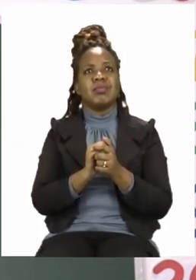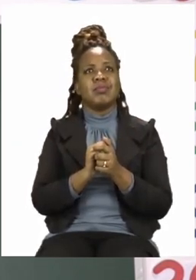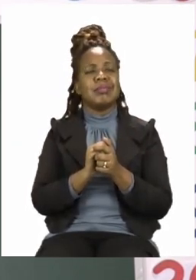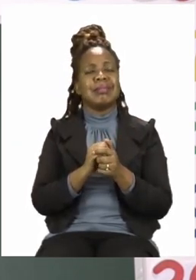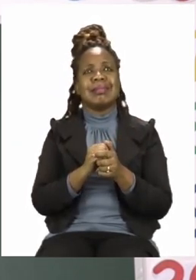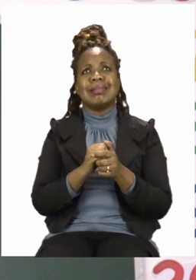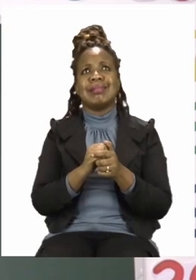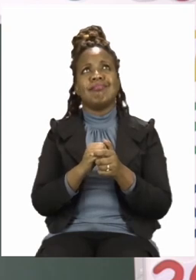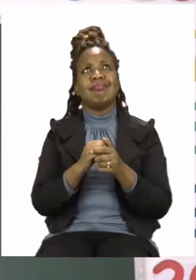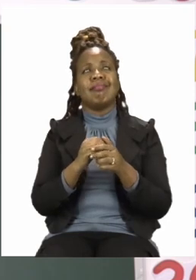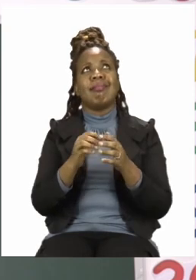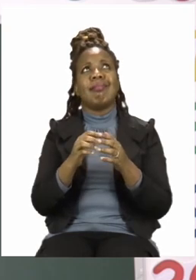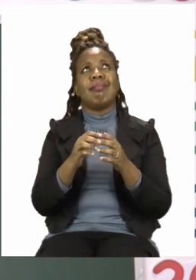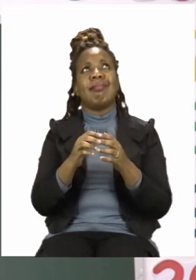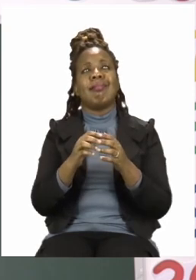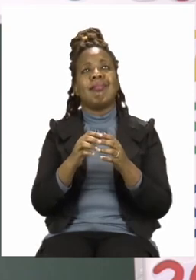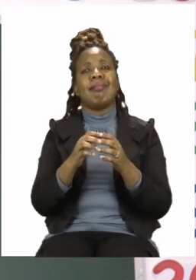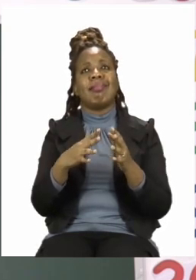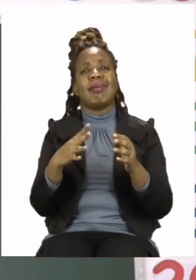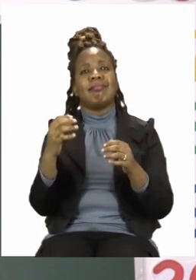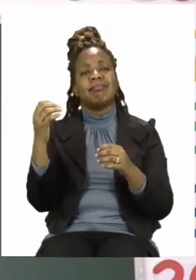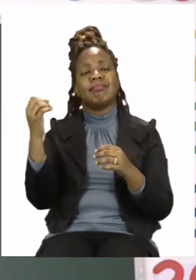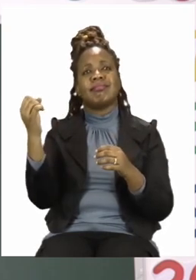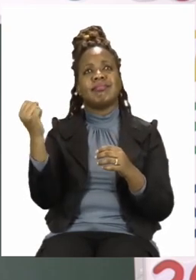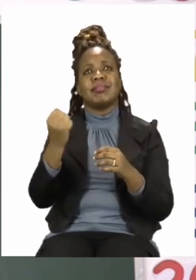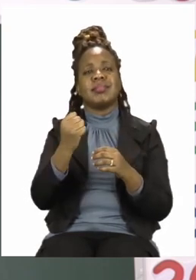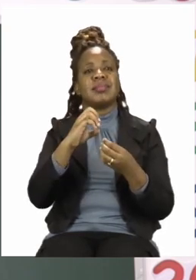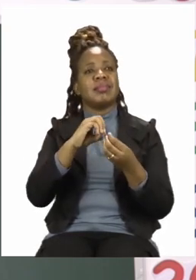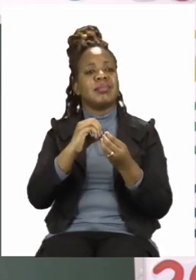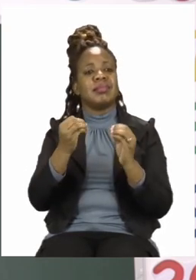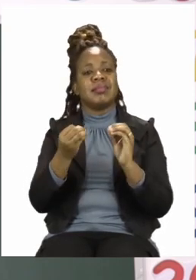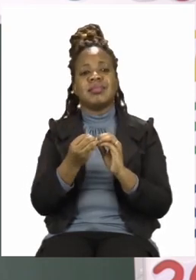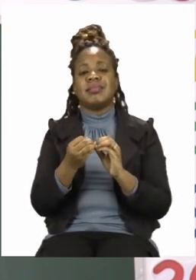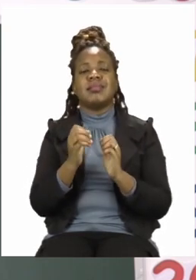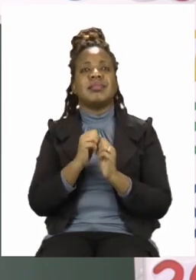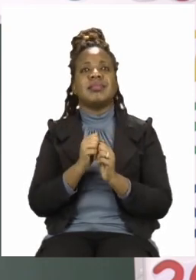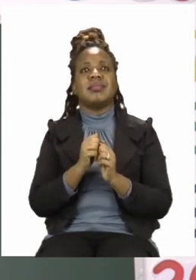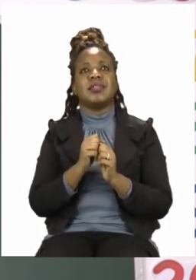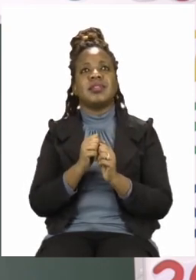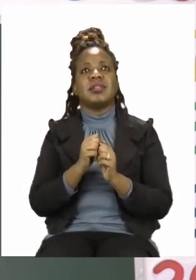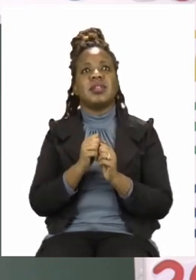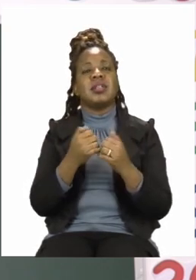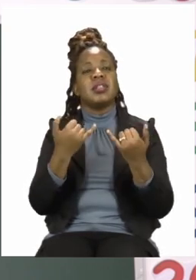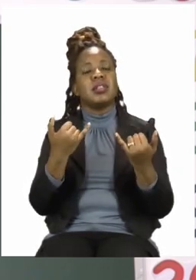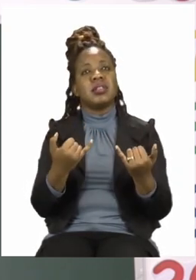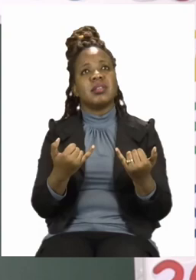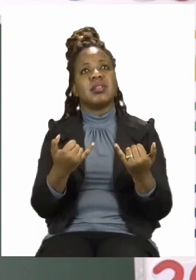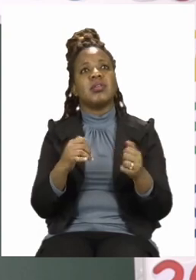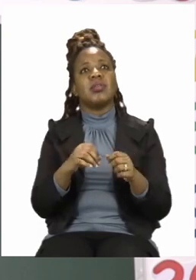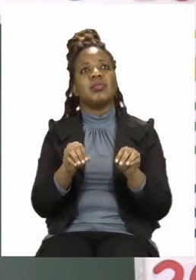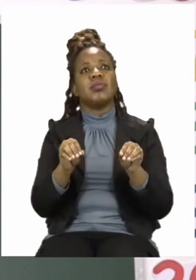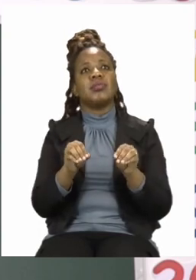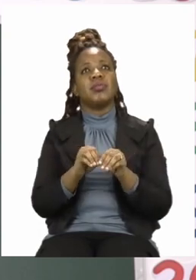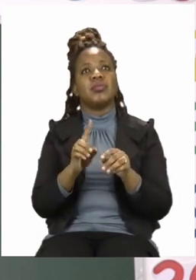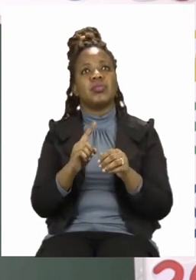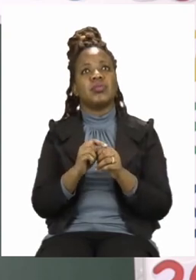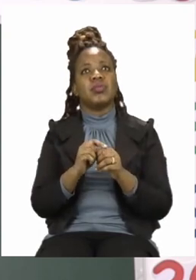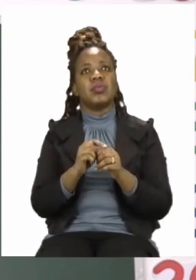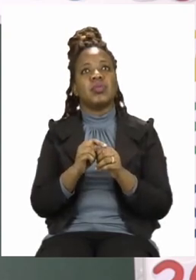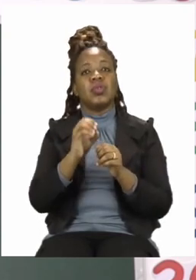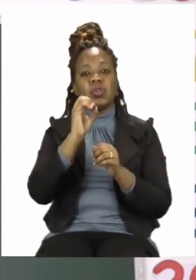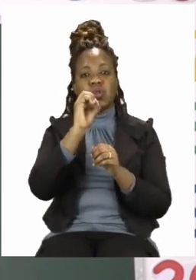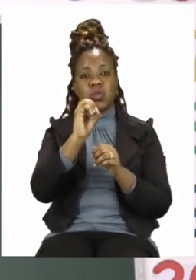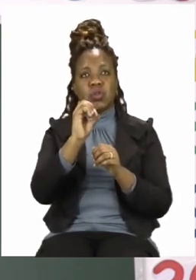count, even with our counters, even with our fingers. But what we can do is to cover